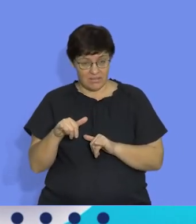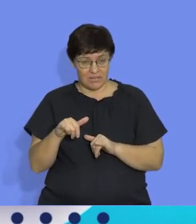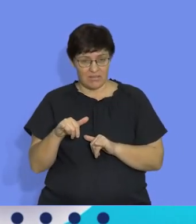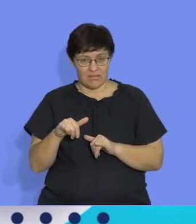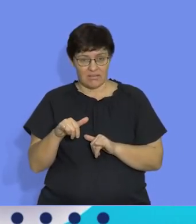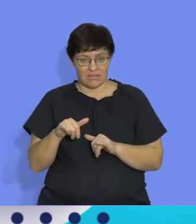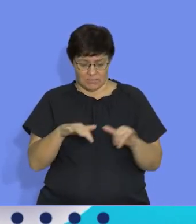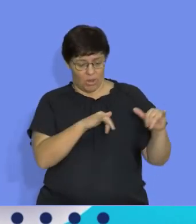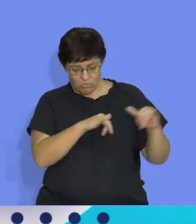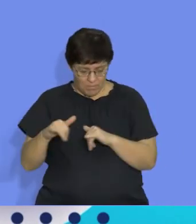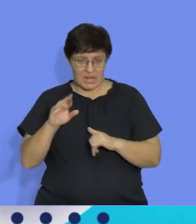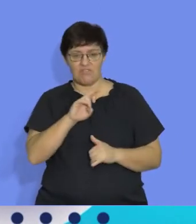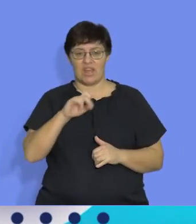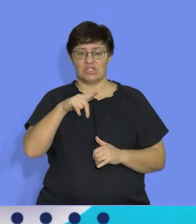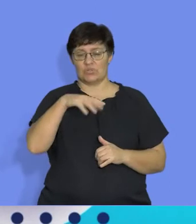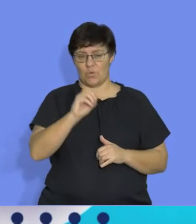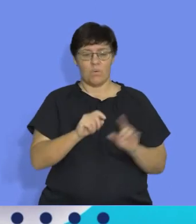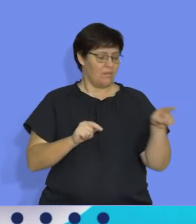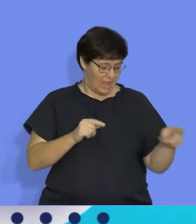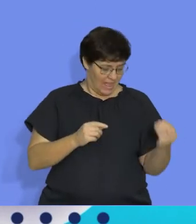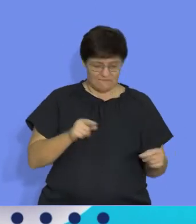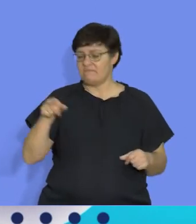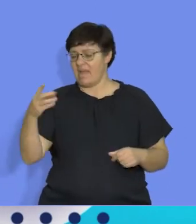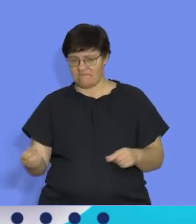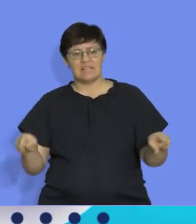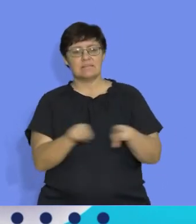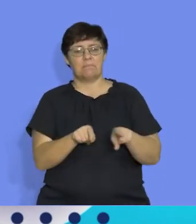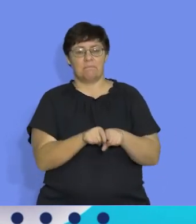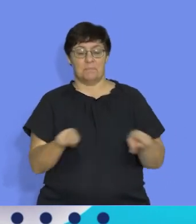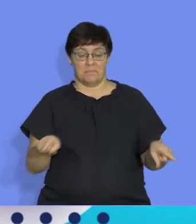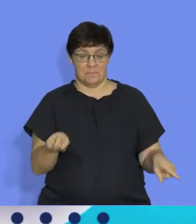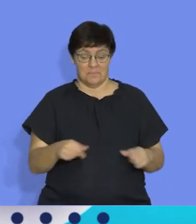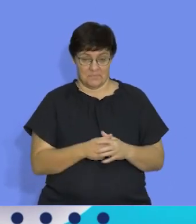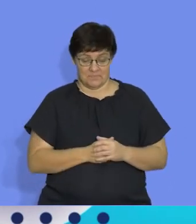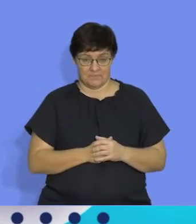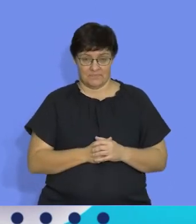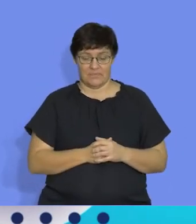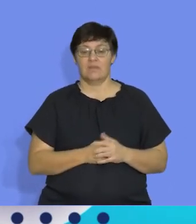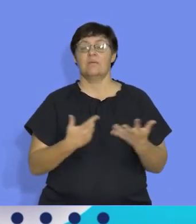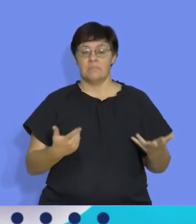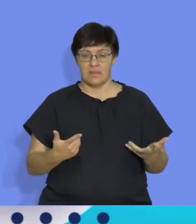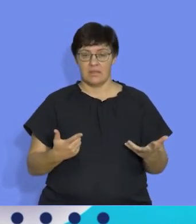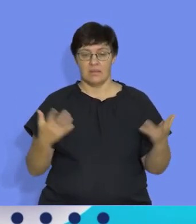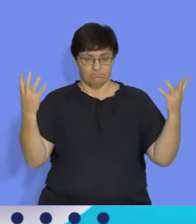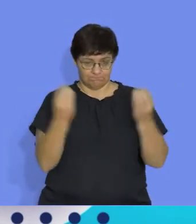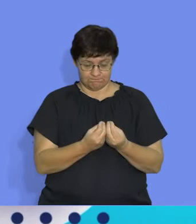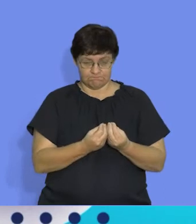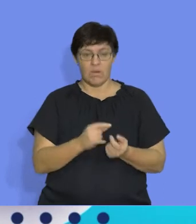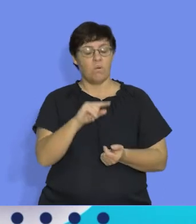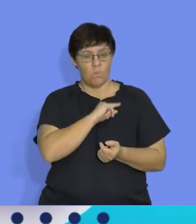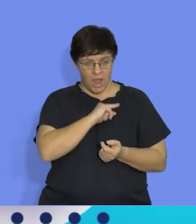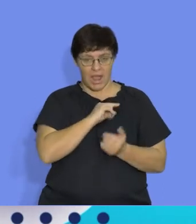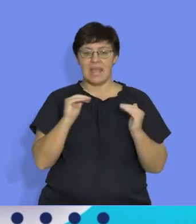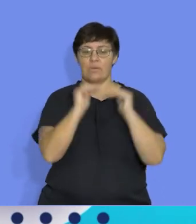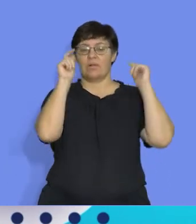the common ratio. It's called the common ratio because it's common. So that means that I can equate them because they have to